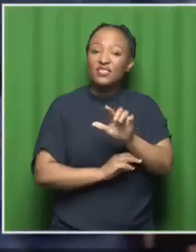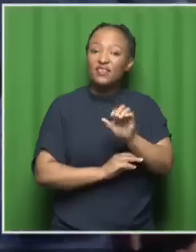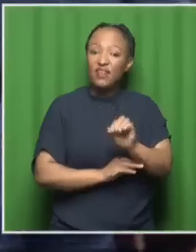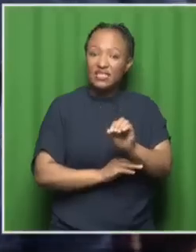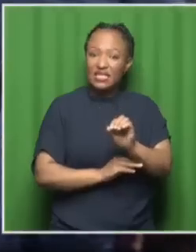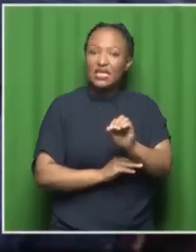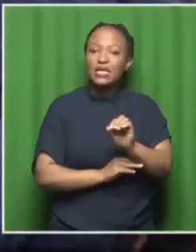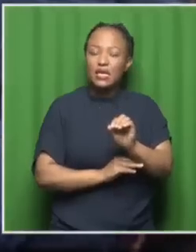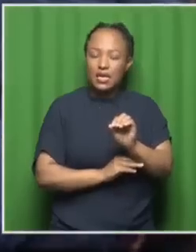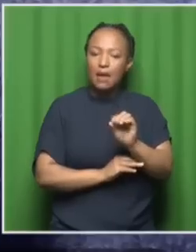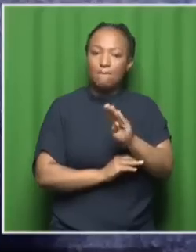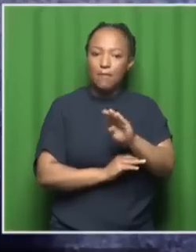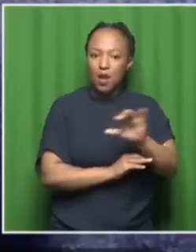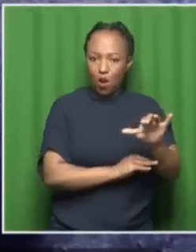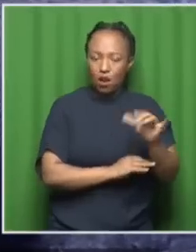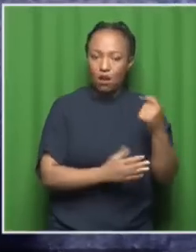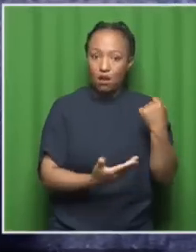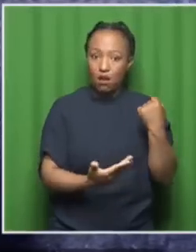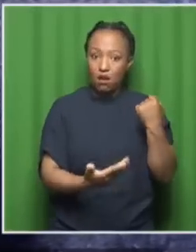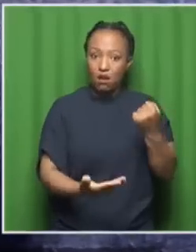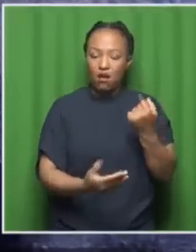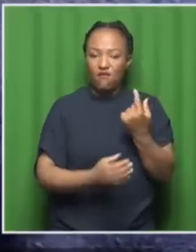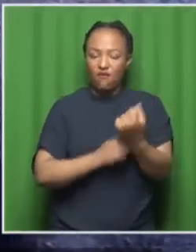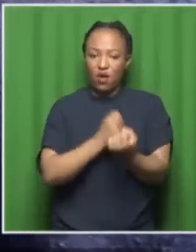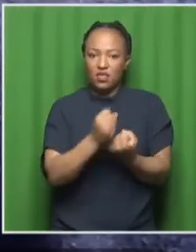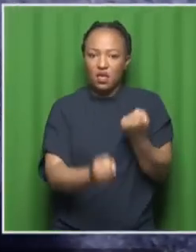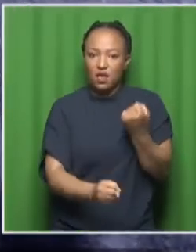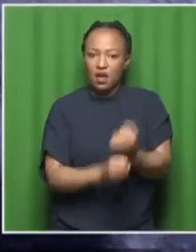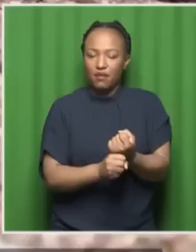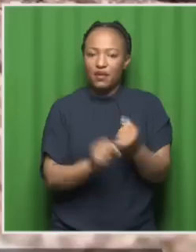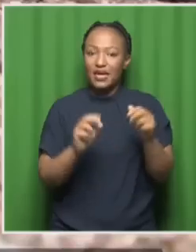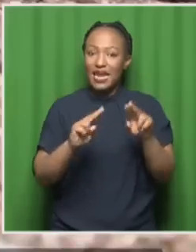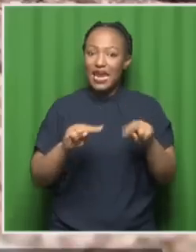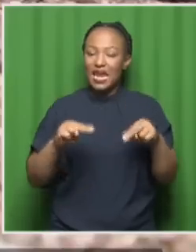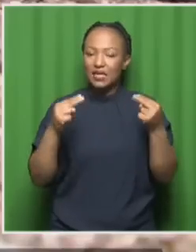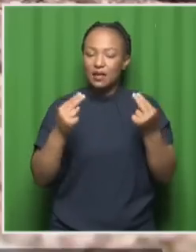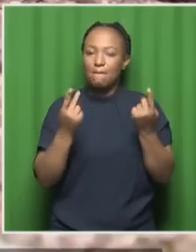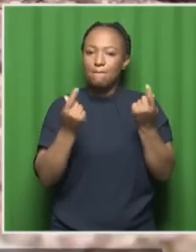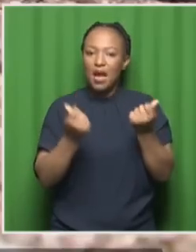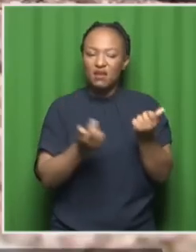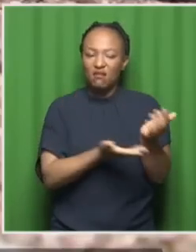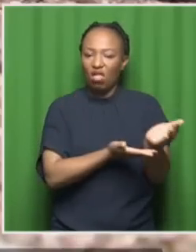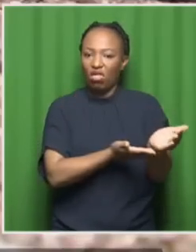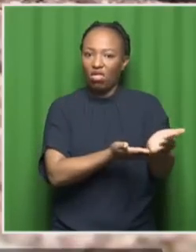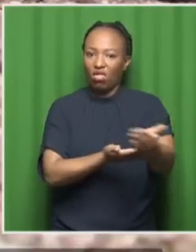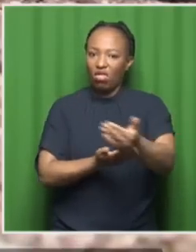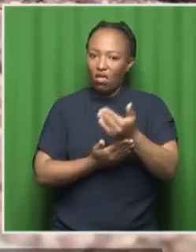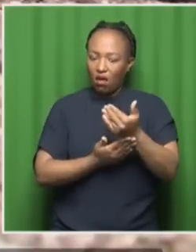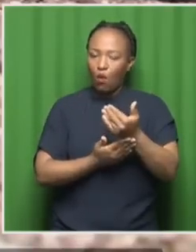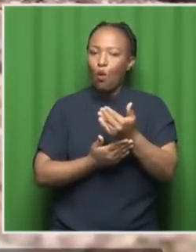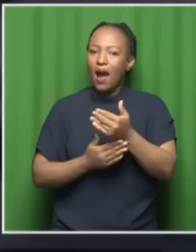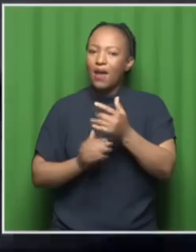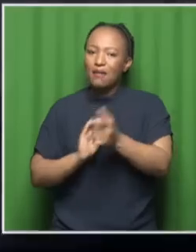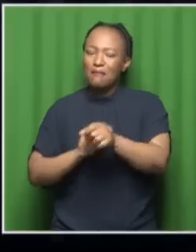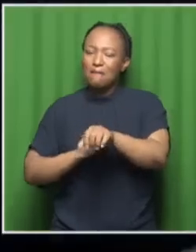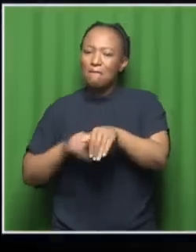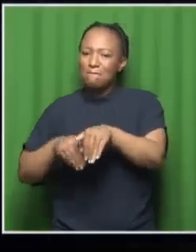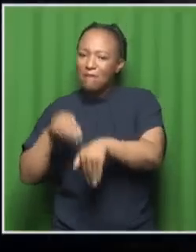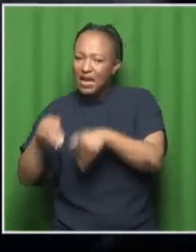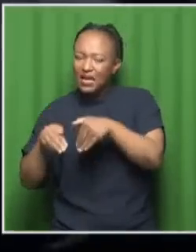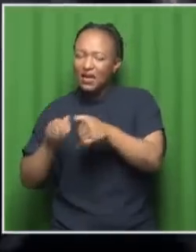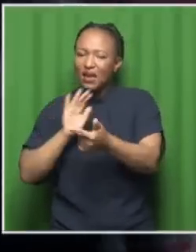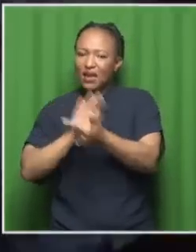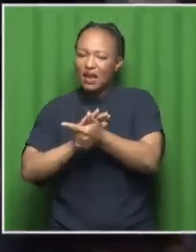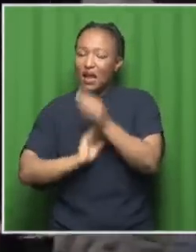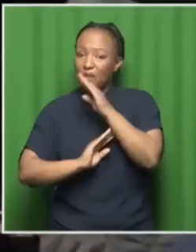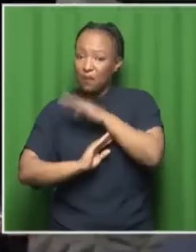billion rand per annum of national revenue is being lost due to illegal mining in the country's gold sector